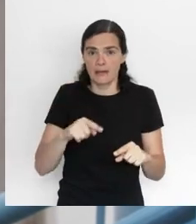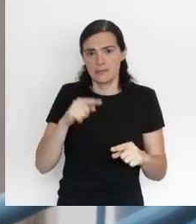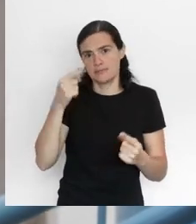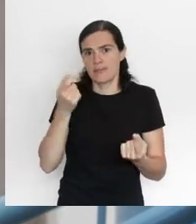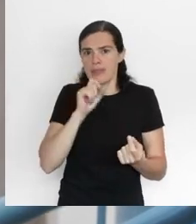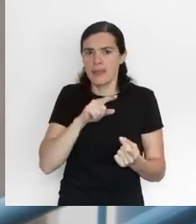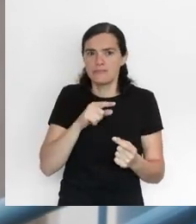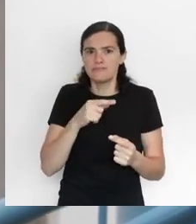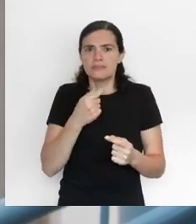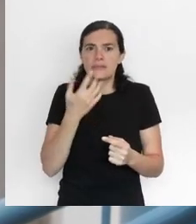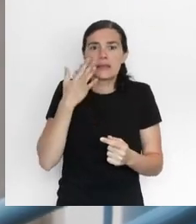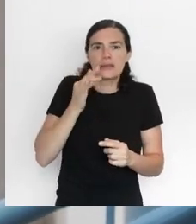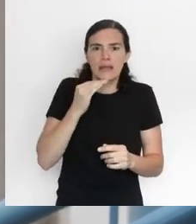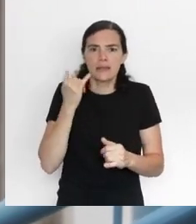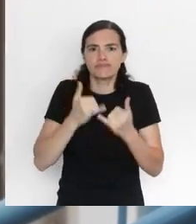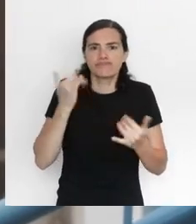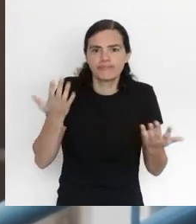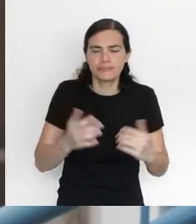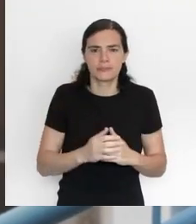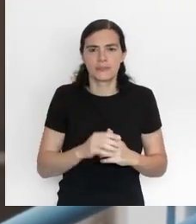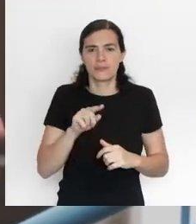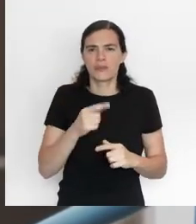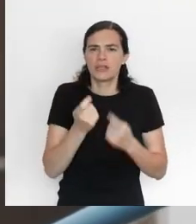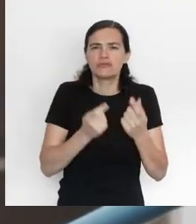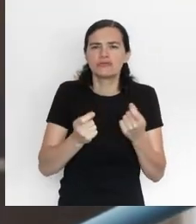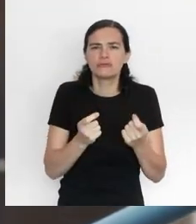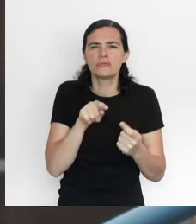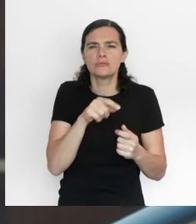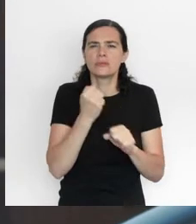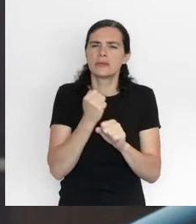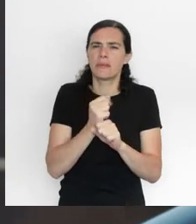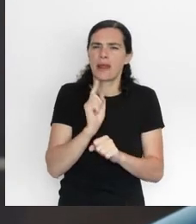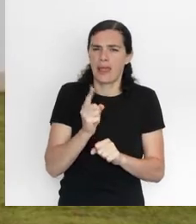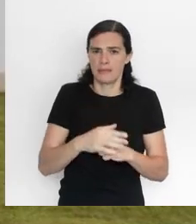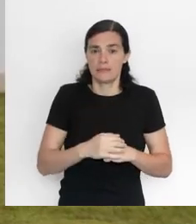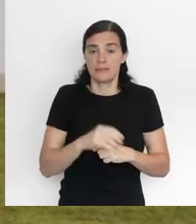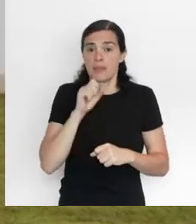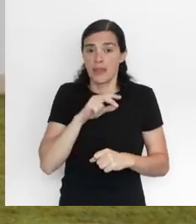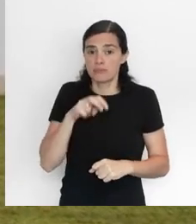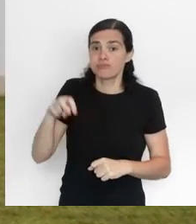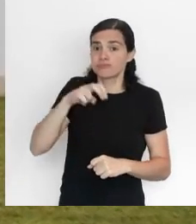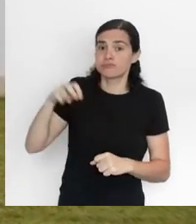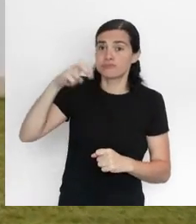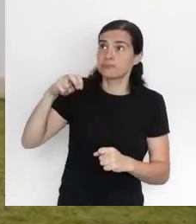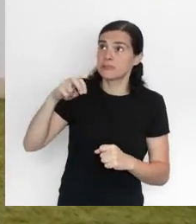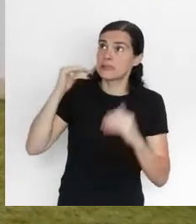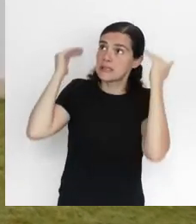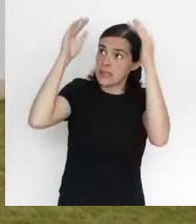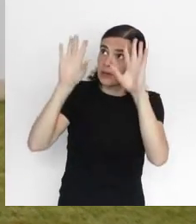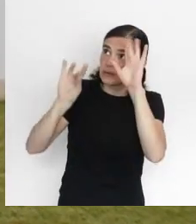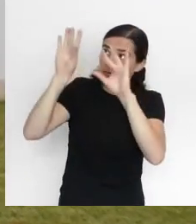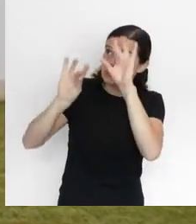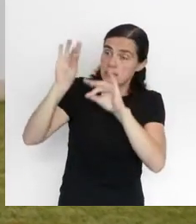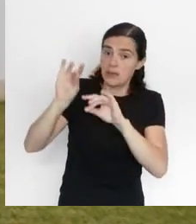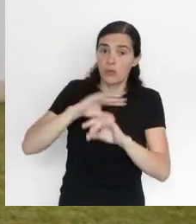risk, to take a chance. And that's a little bit, again, what this work is about. You can climb, you can touch